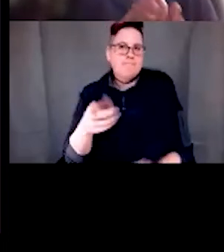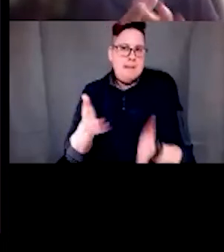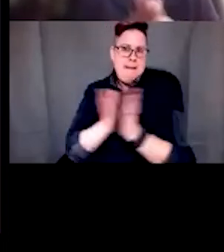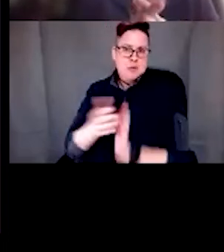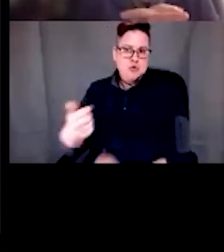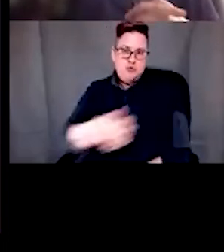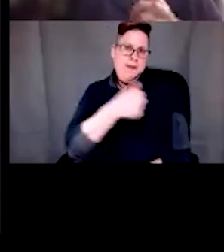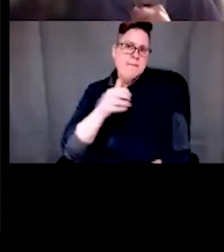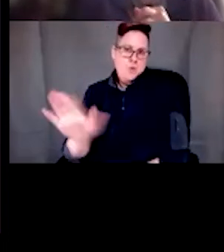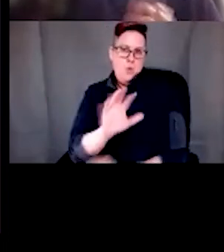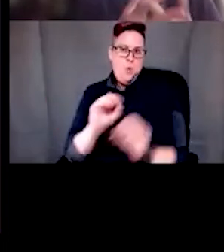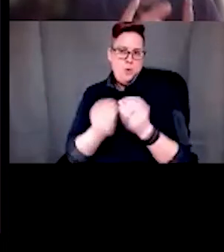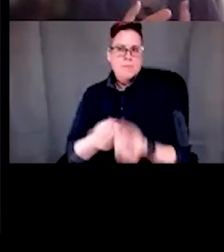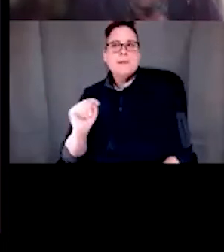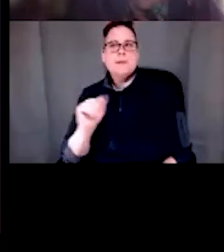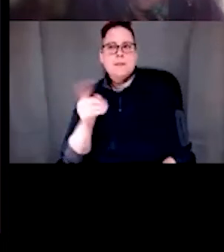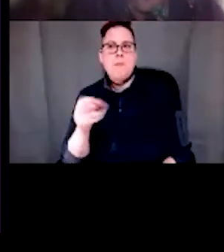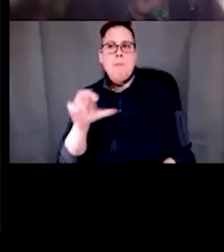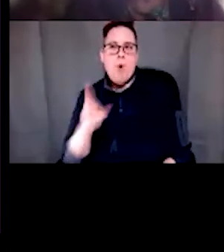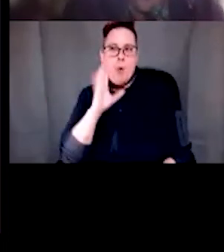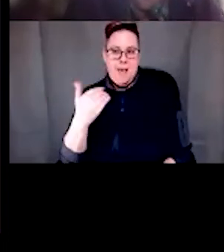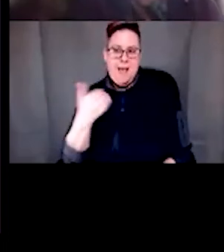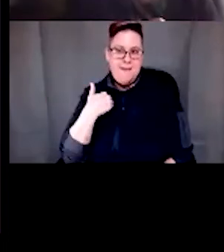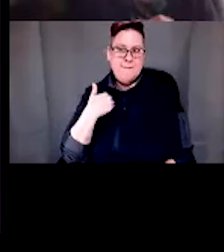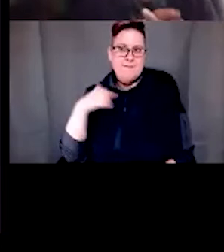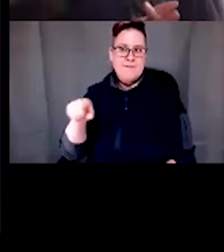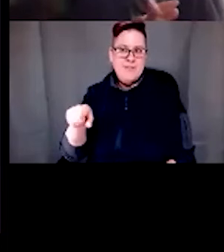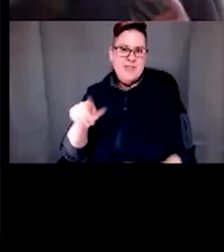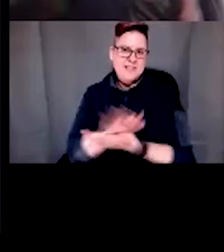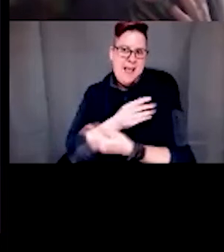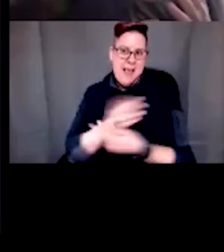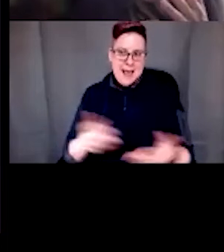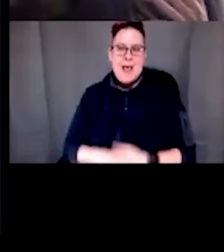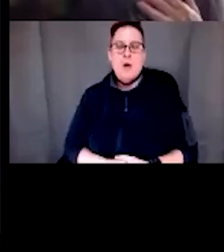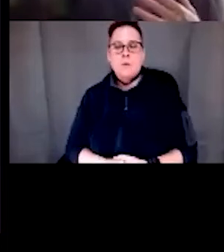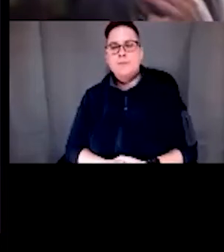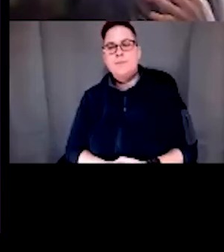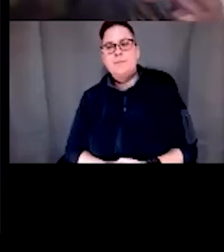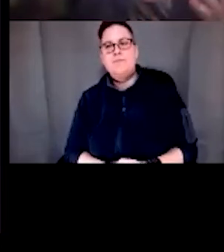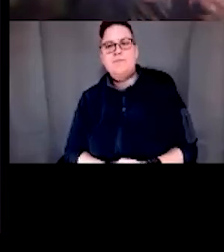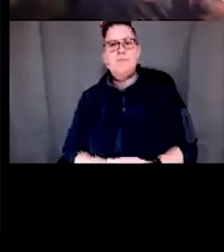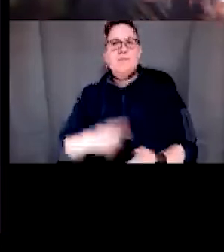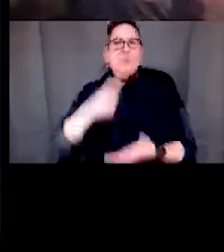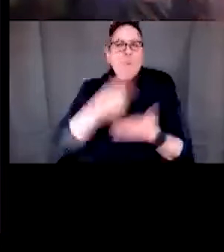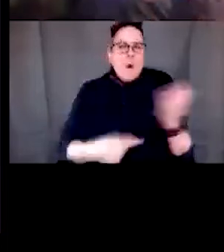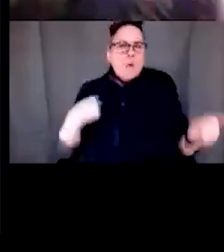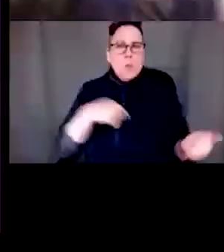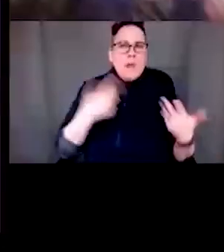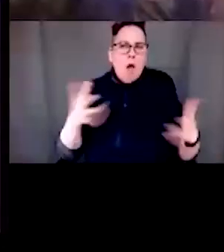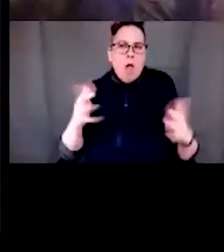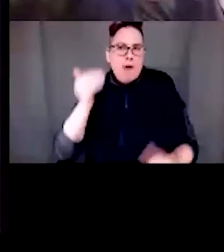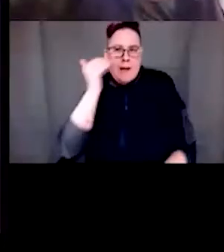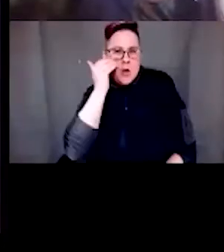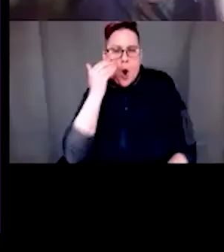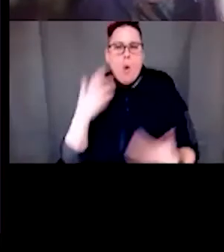organization, and Zipporah will have this handout for you, is what do we already know about